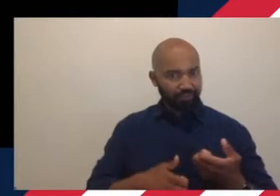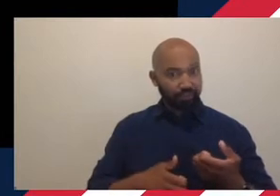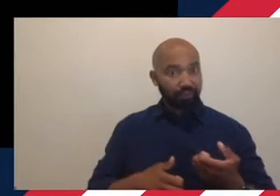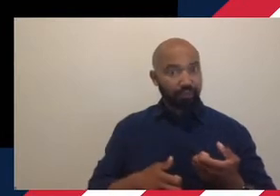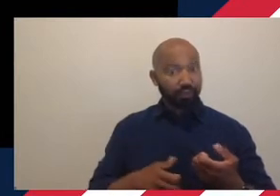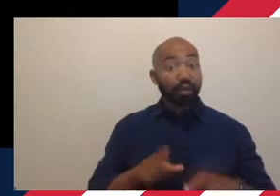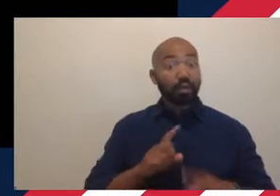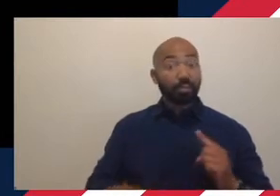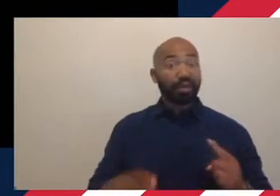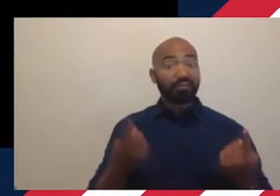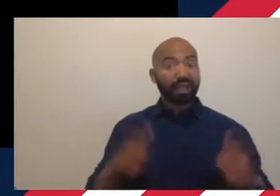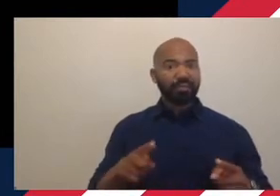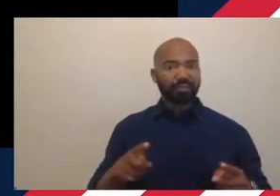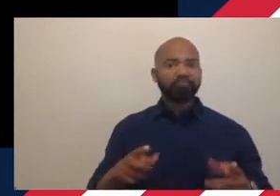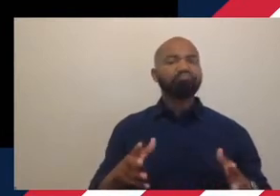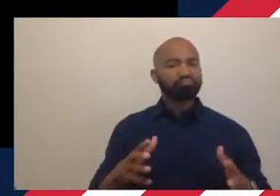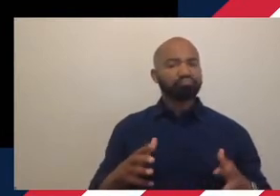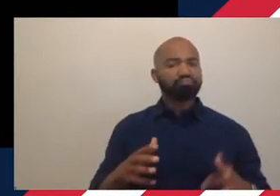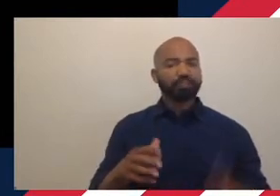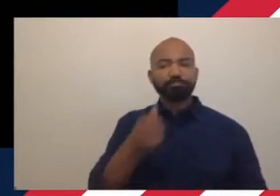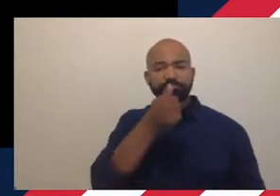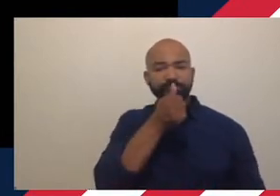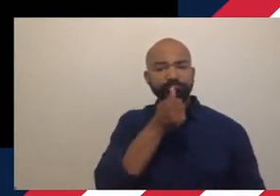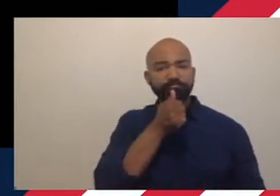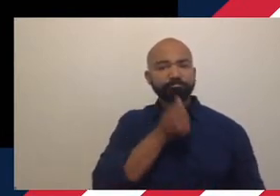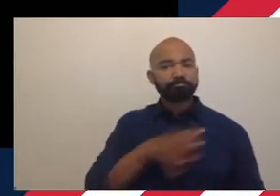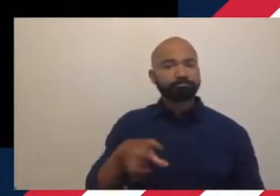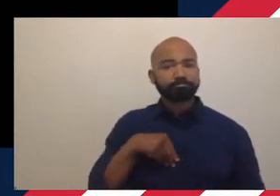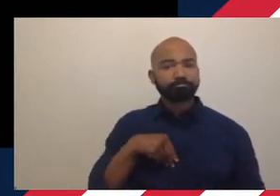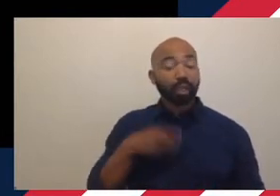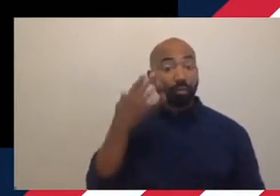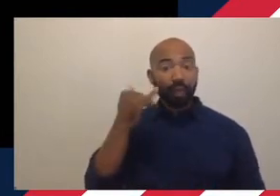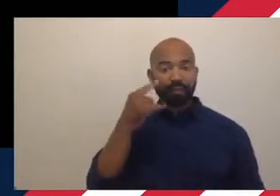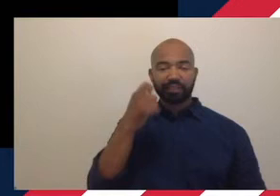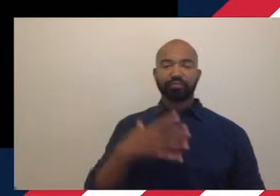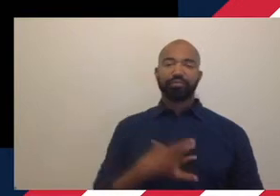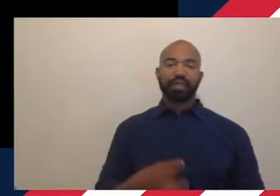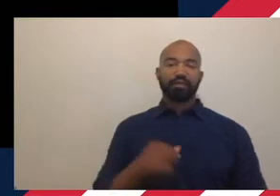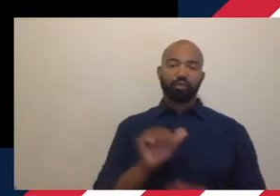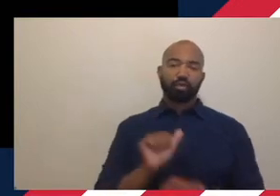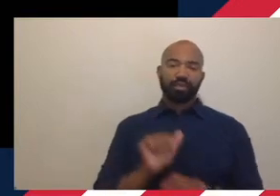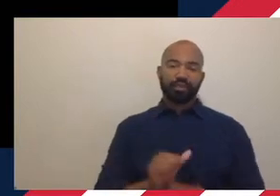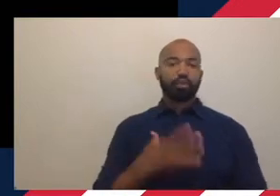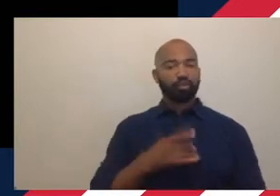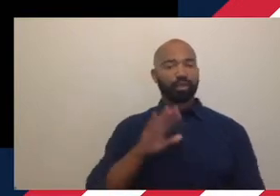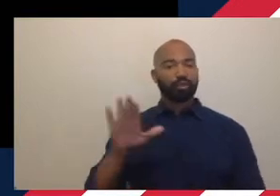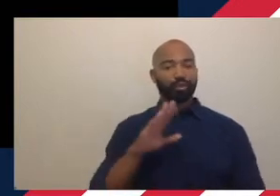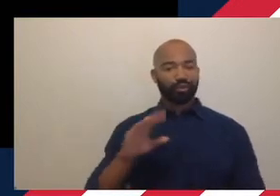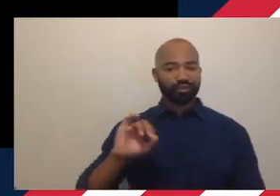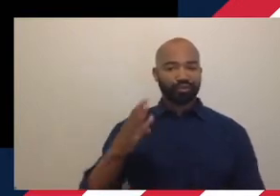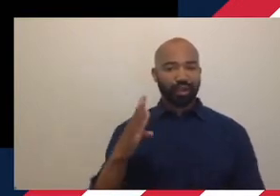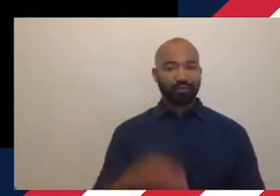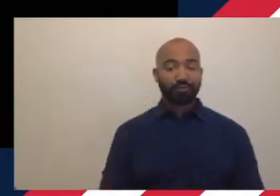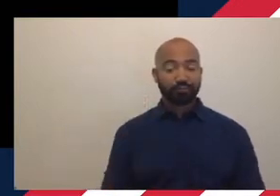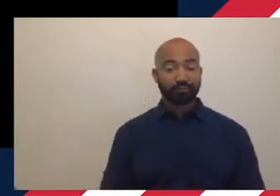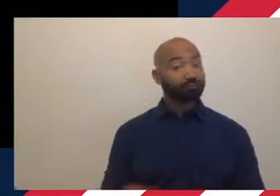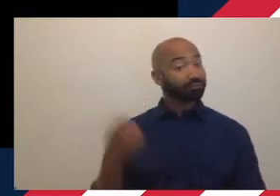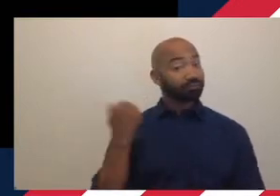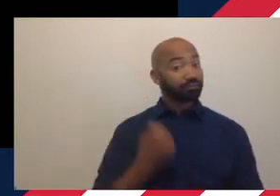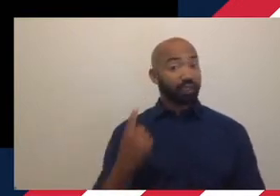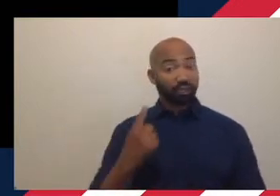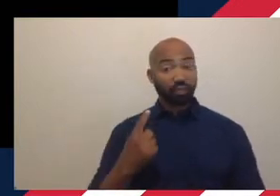job. Now, I would like to say to each and every one that's at the Democratic